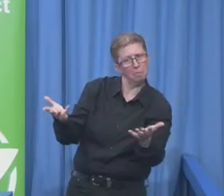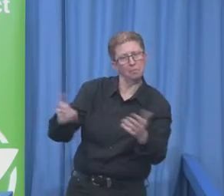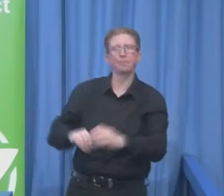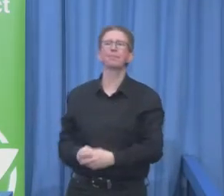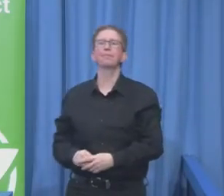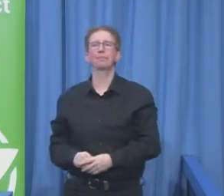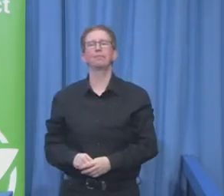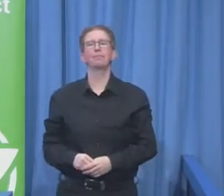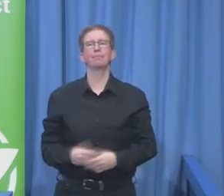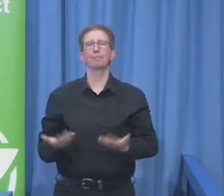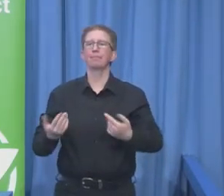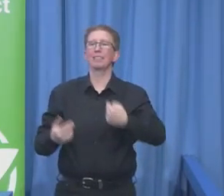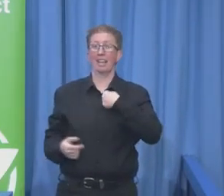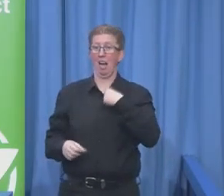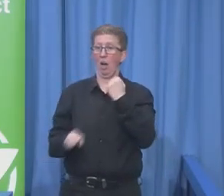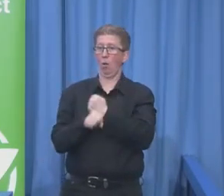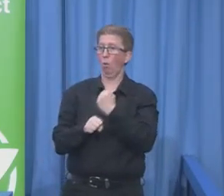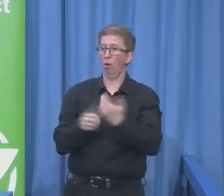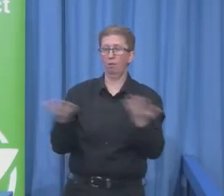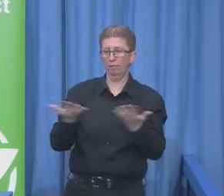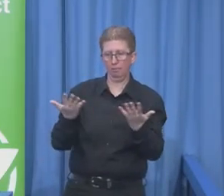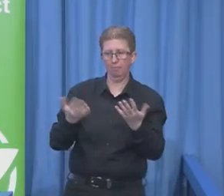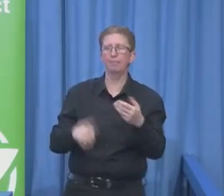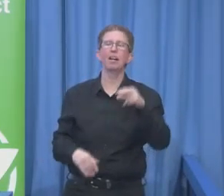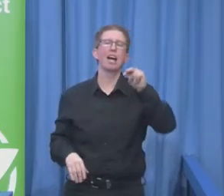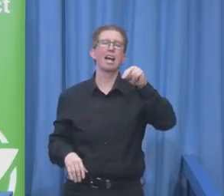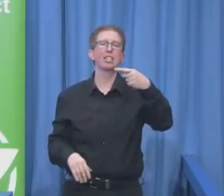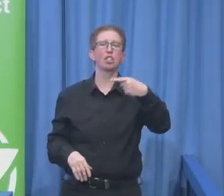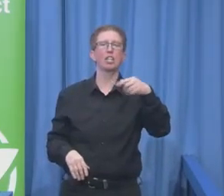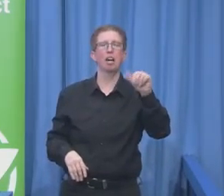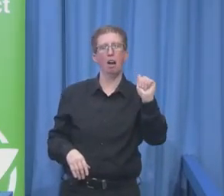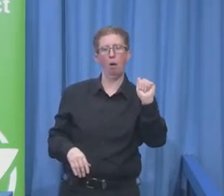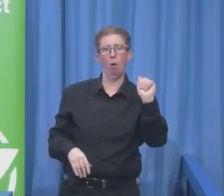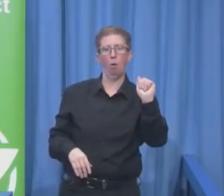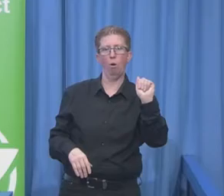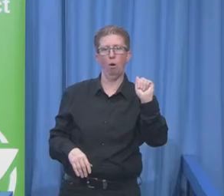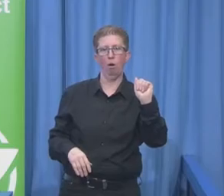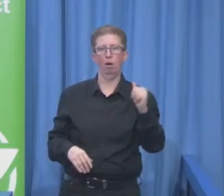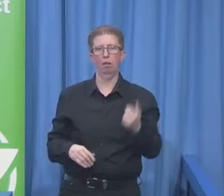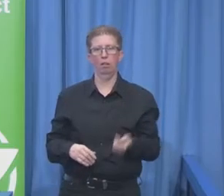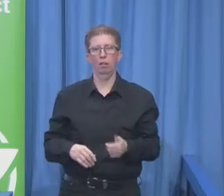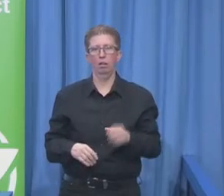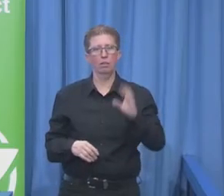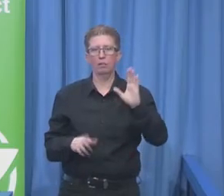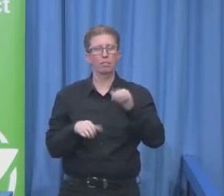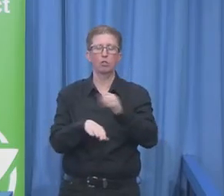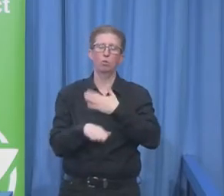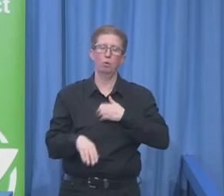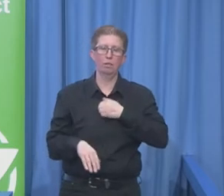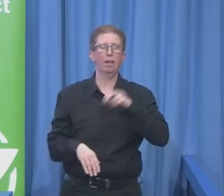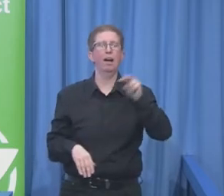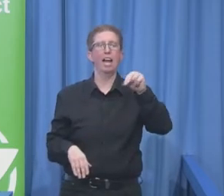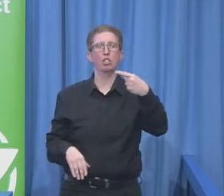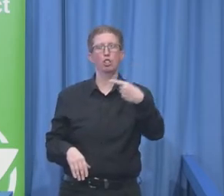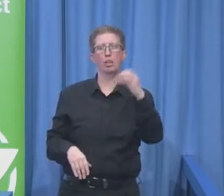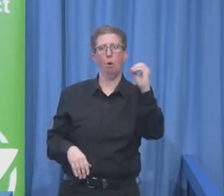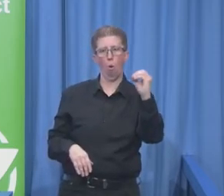focusing on poverty reduction all over the world. That's our specialty. We are specialized in vocational training,